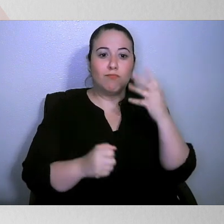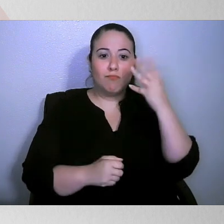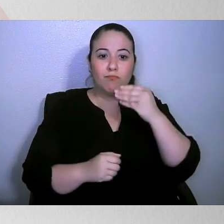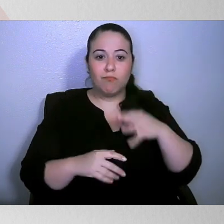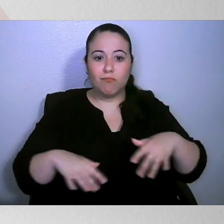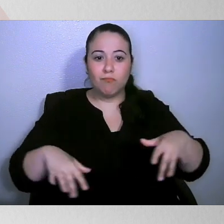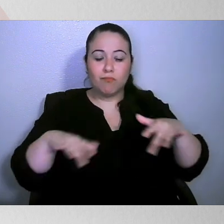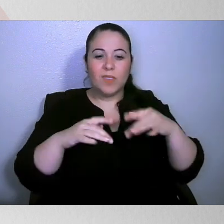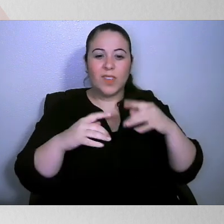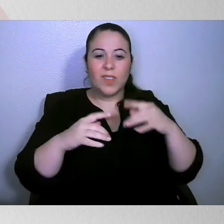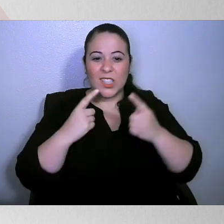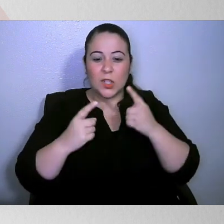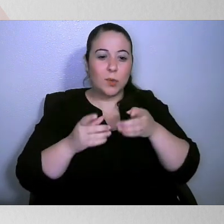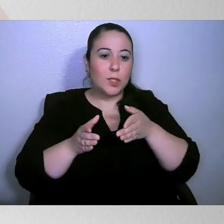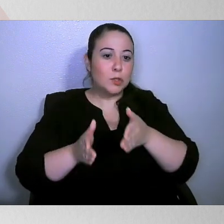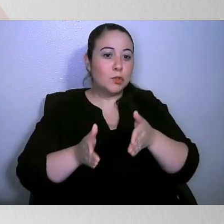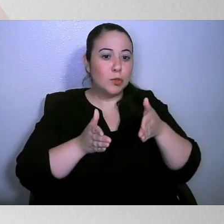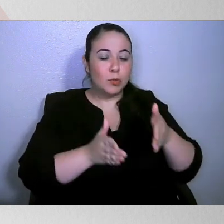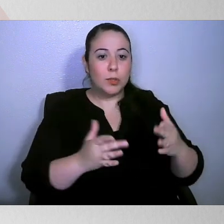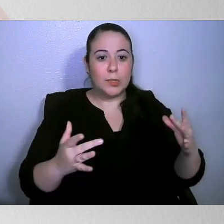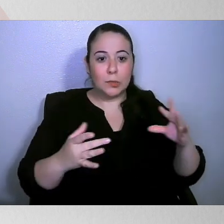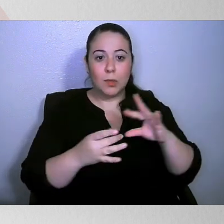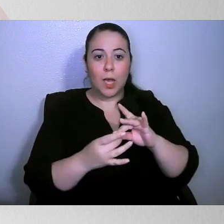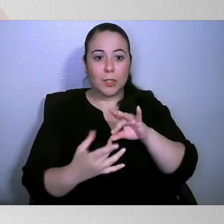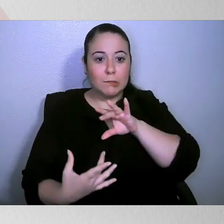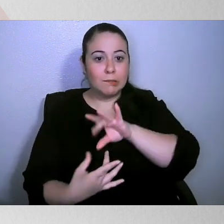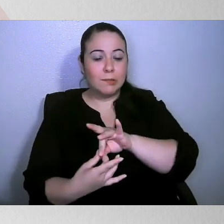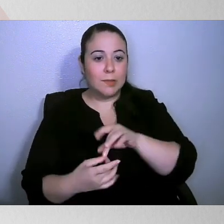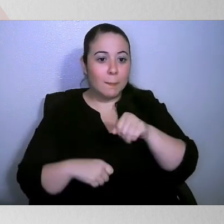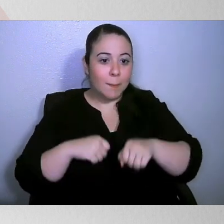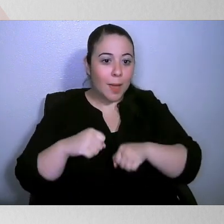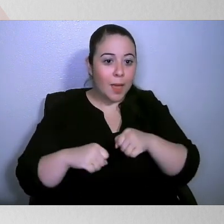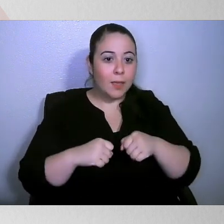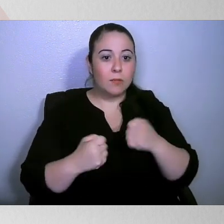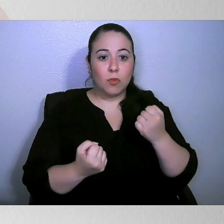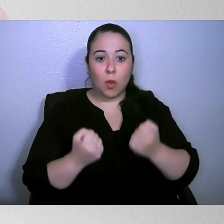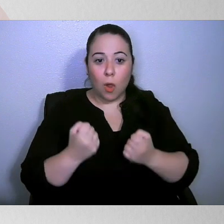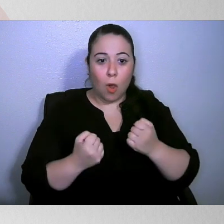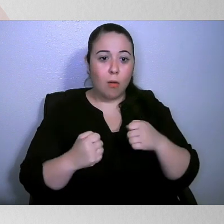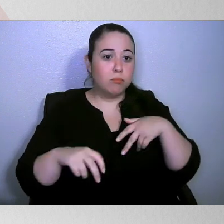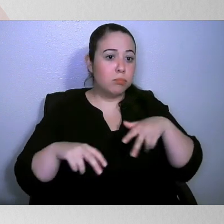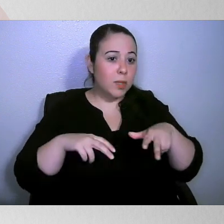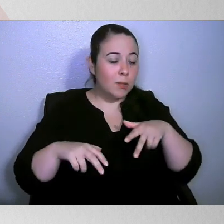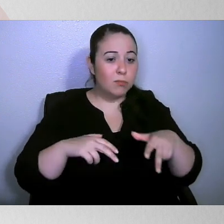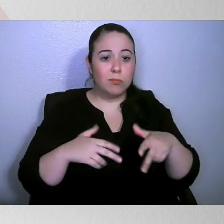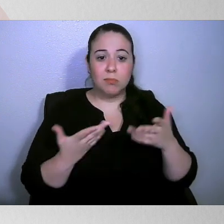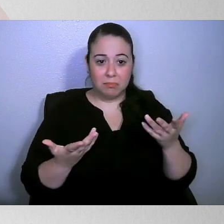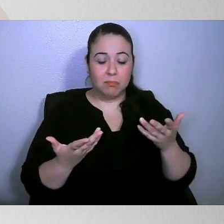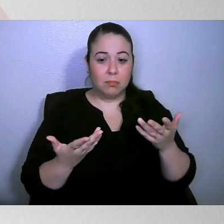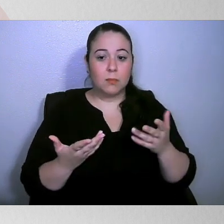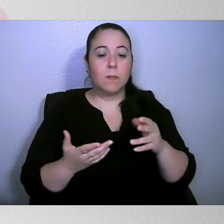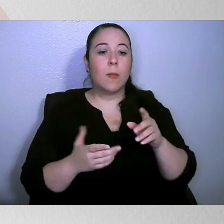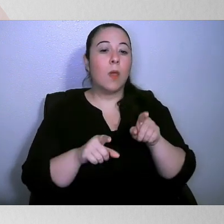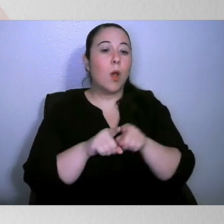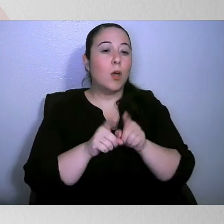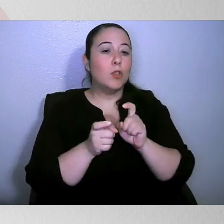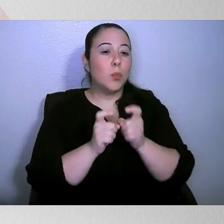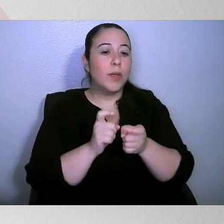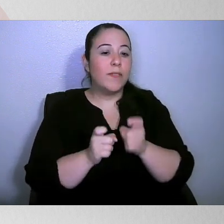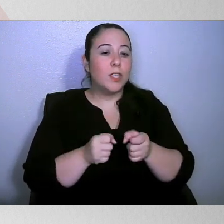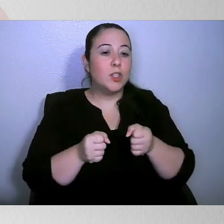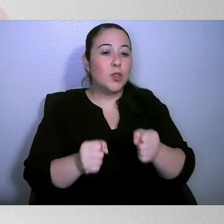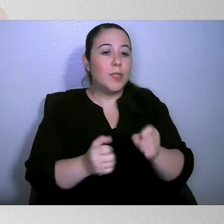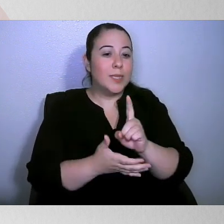levels of street interactions, including pedestrians, bicyclists, and motorists. Other considerations include revisions to street design to